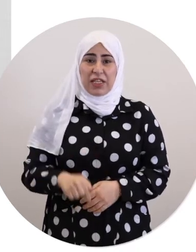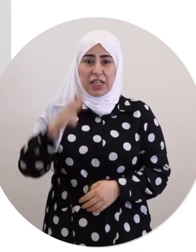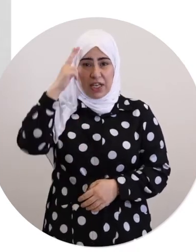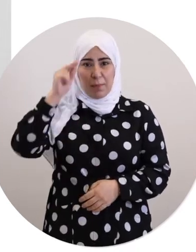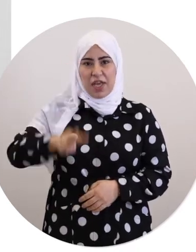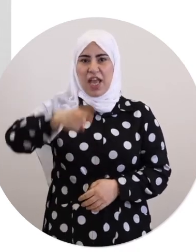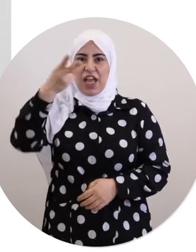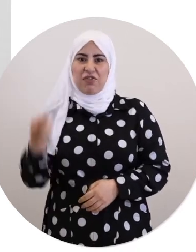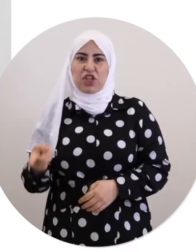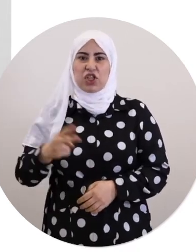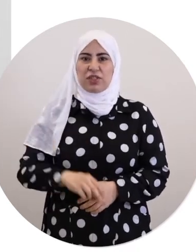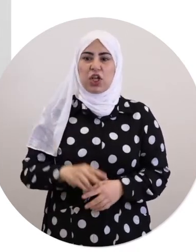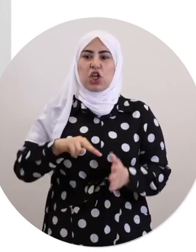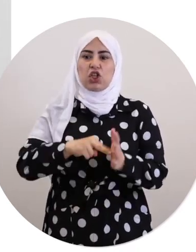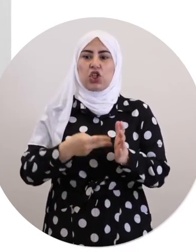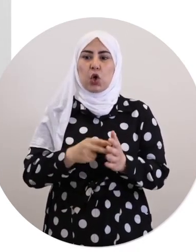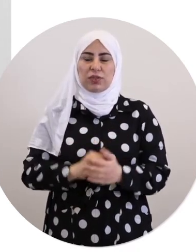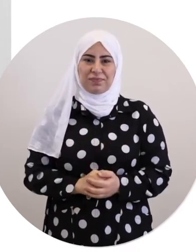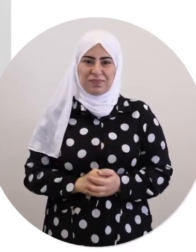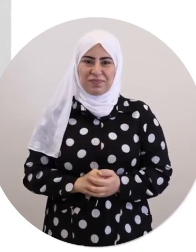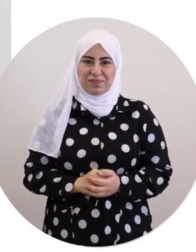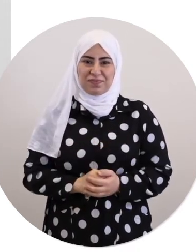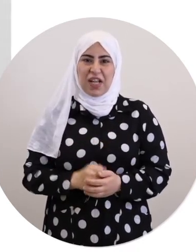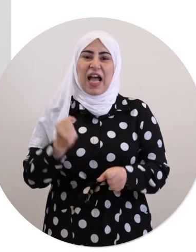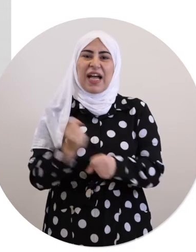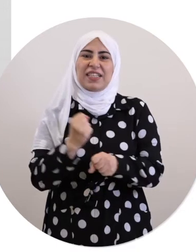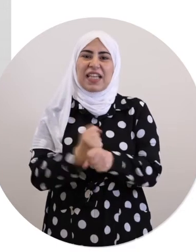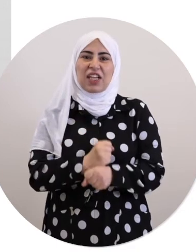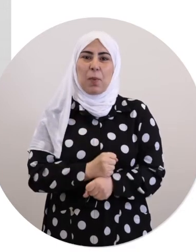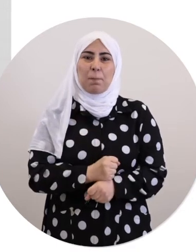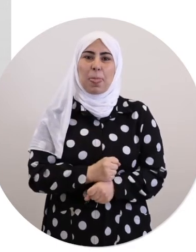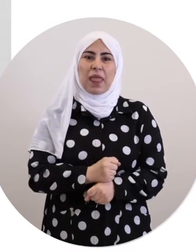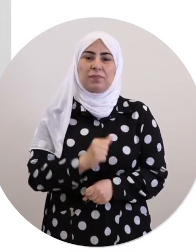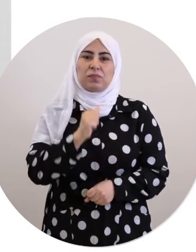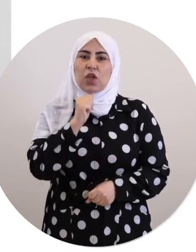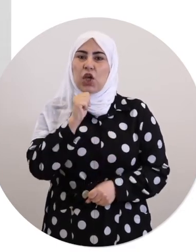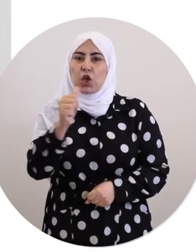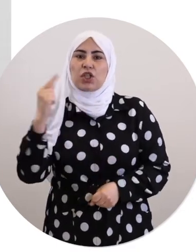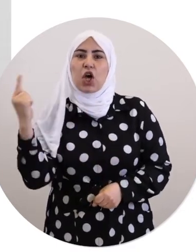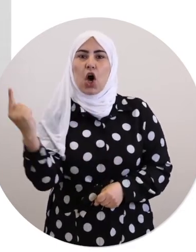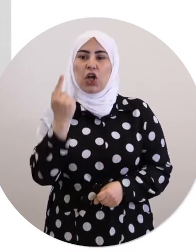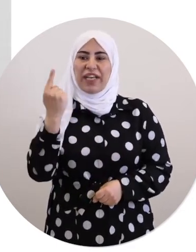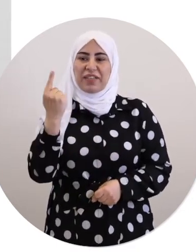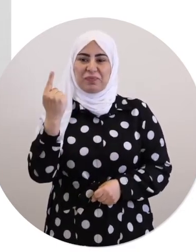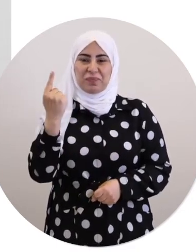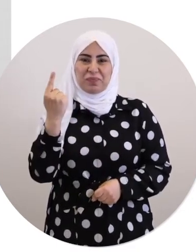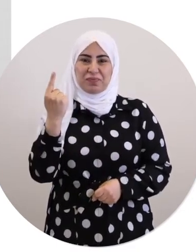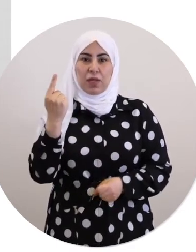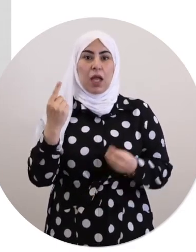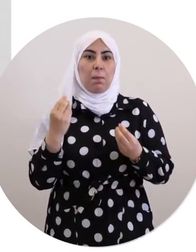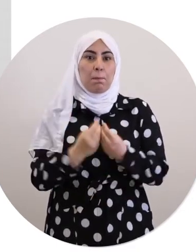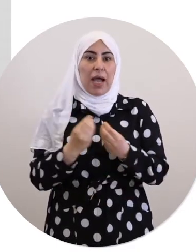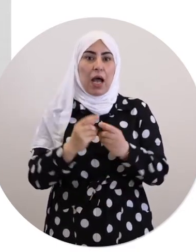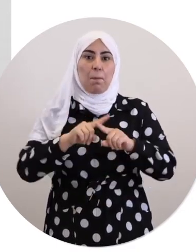use inversion. So I'm going to use not only. Not only, but. Not only is always paired with what? But.